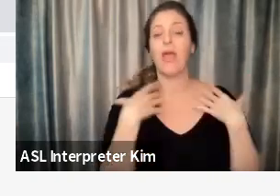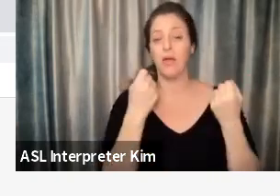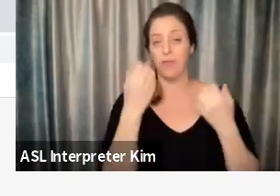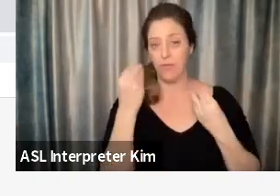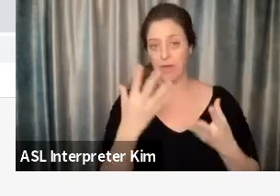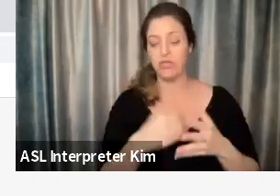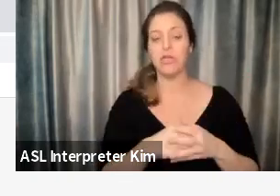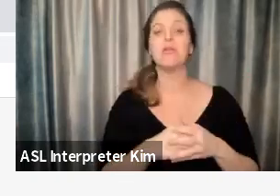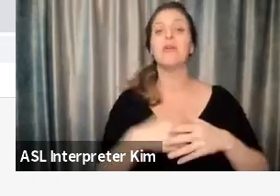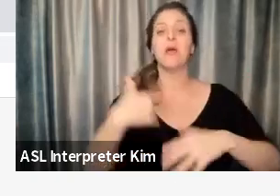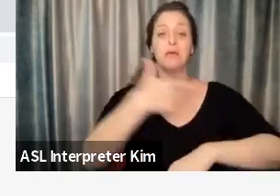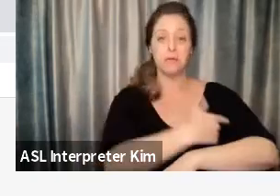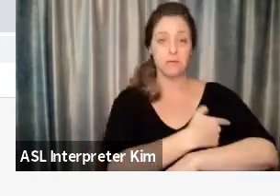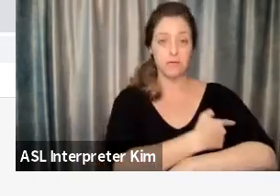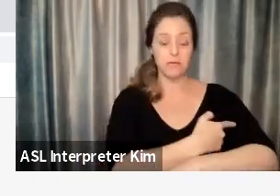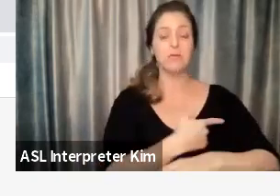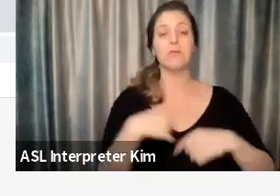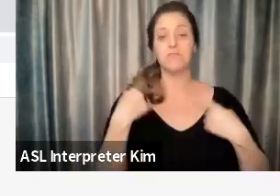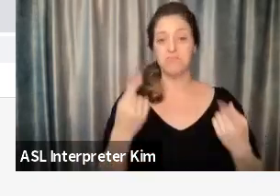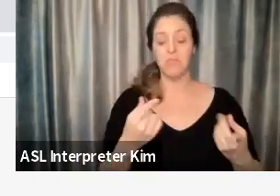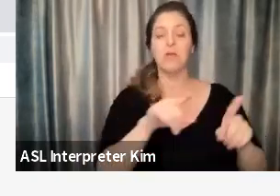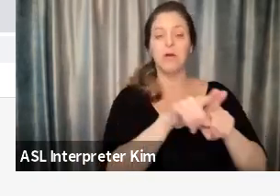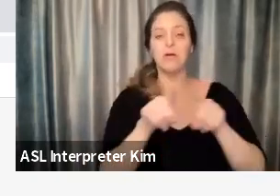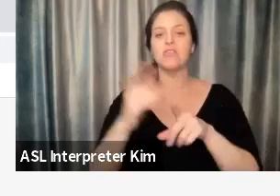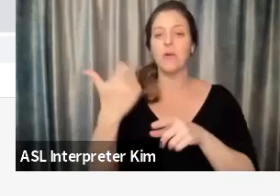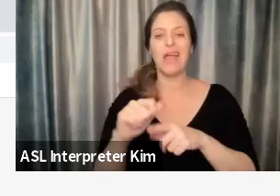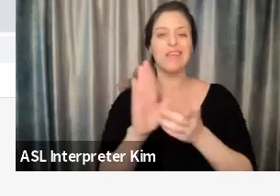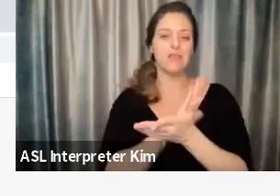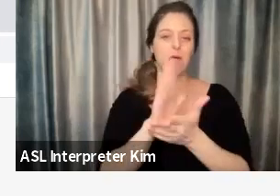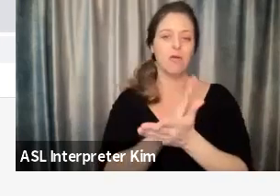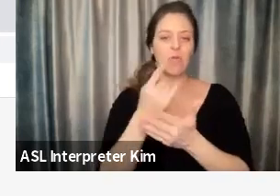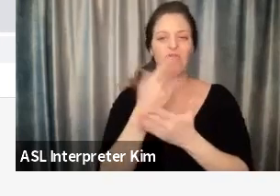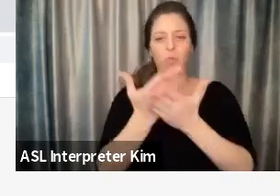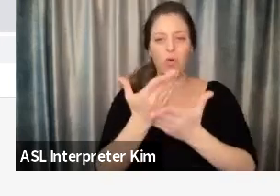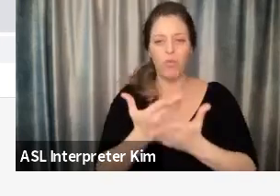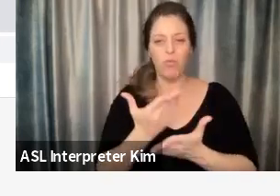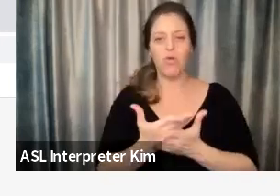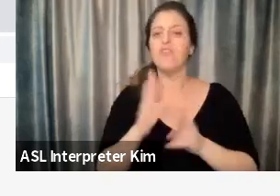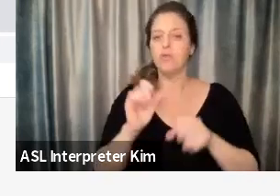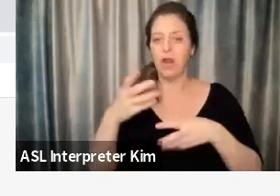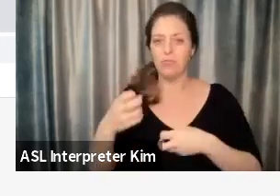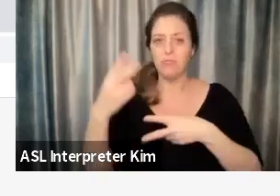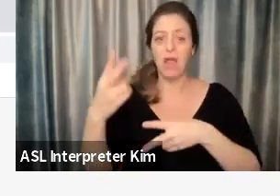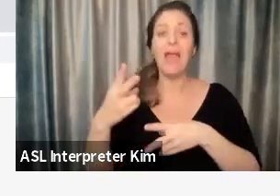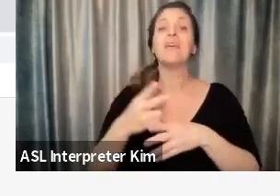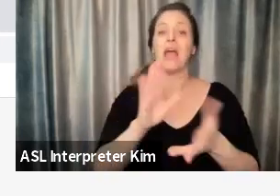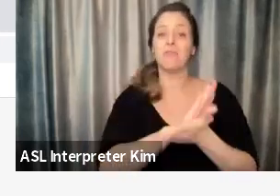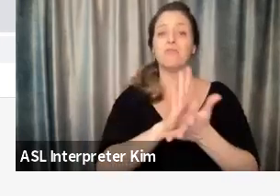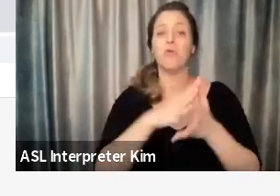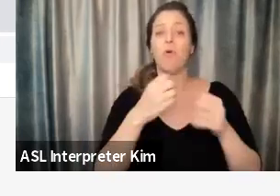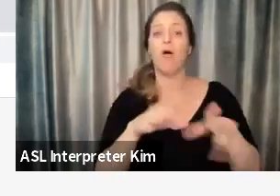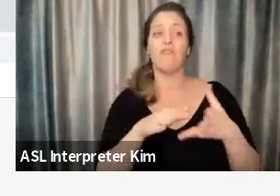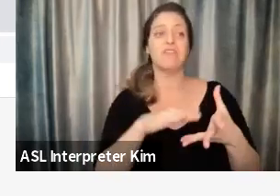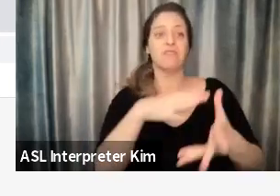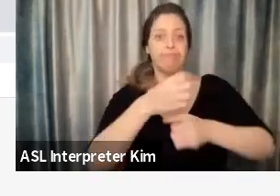information, immunizations, and any documents that you can submit electronically. This gets submitted to the school office where